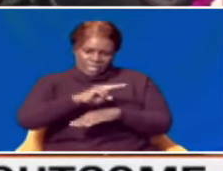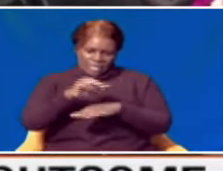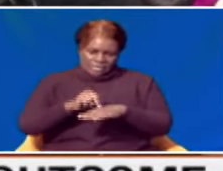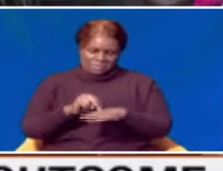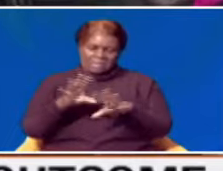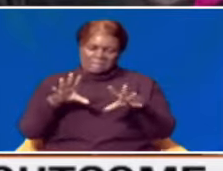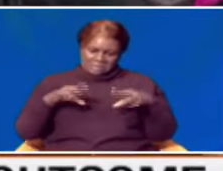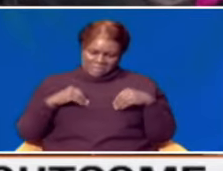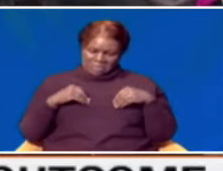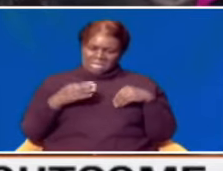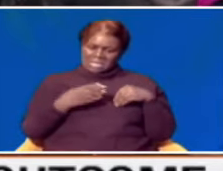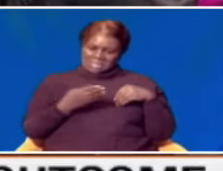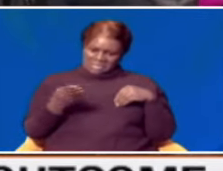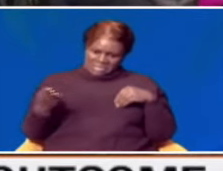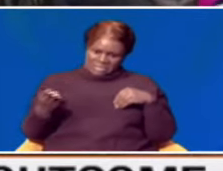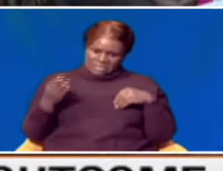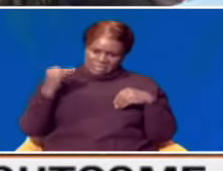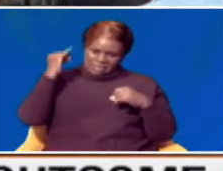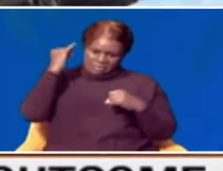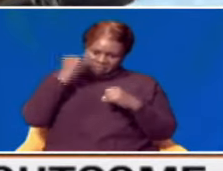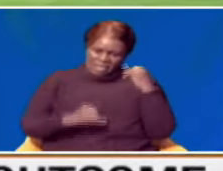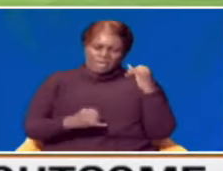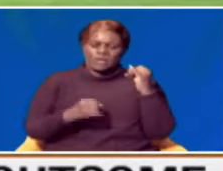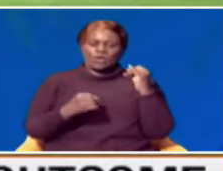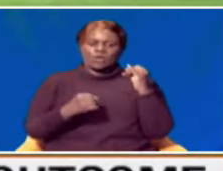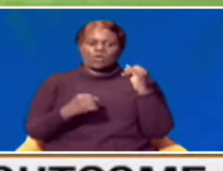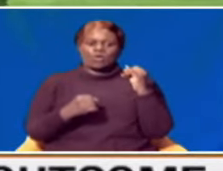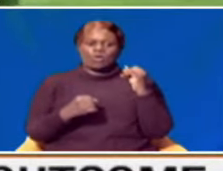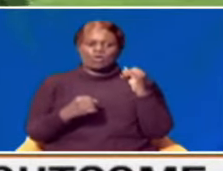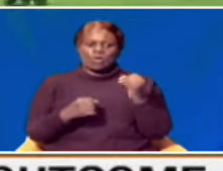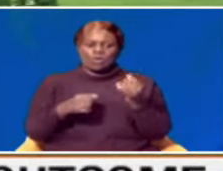agree that this could be the last nail in